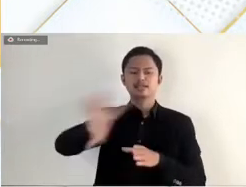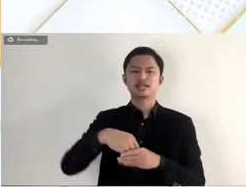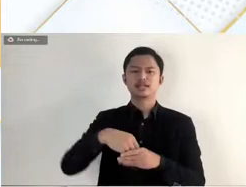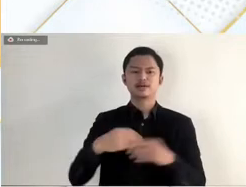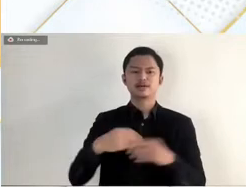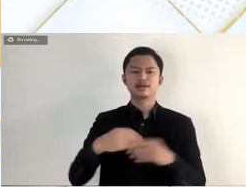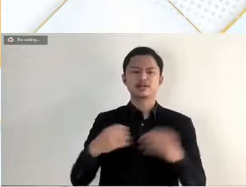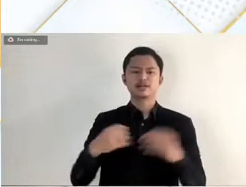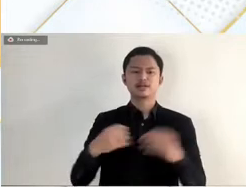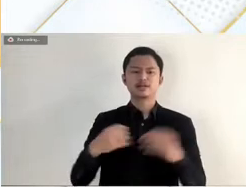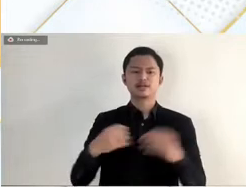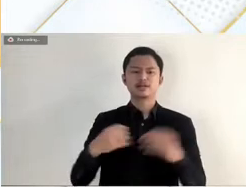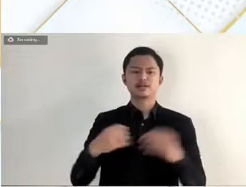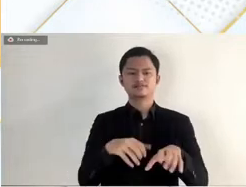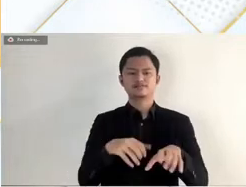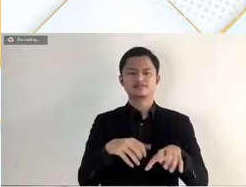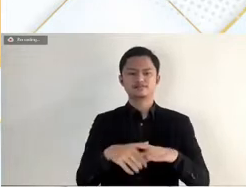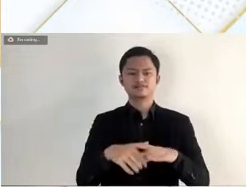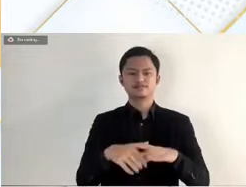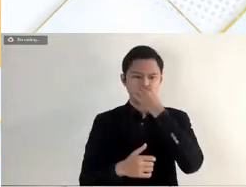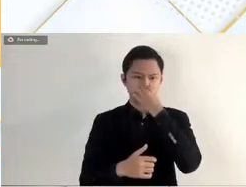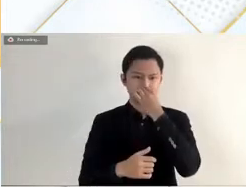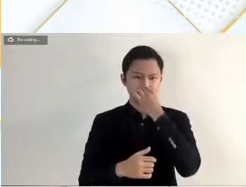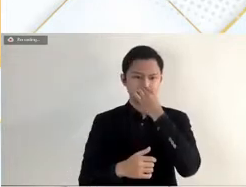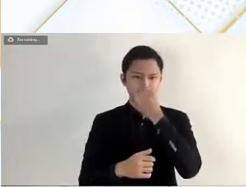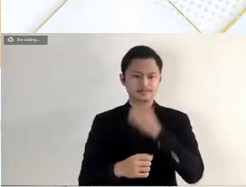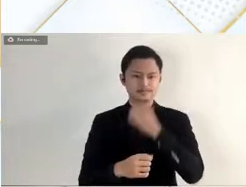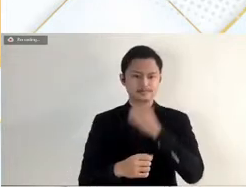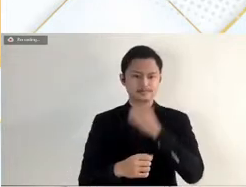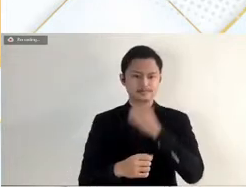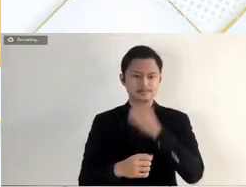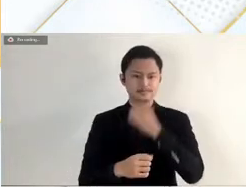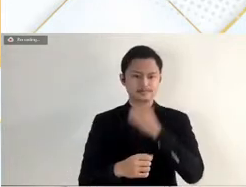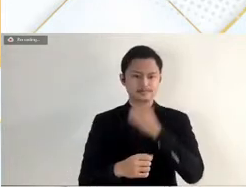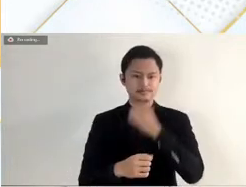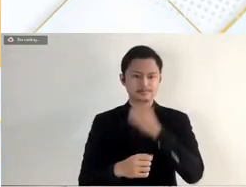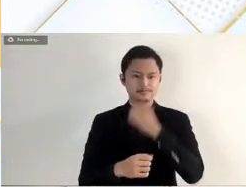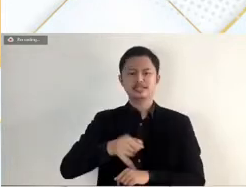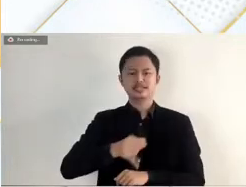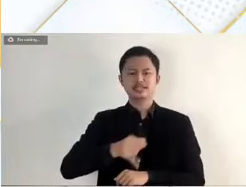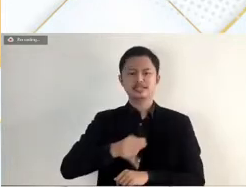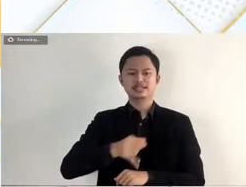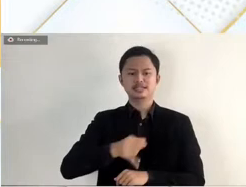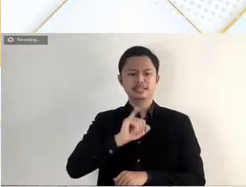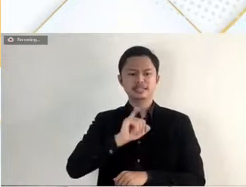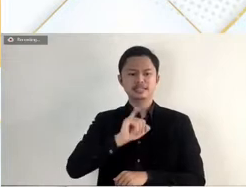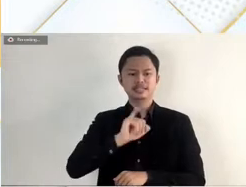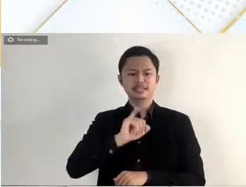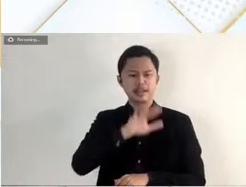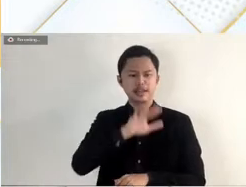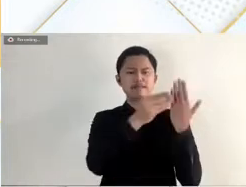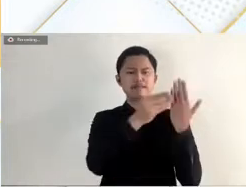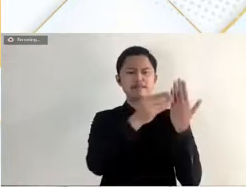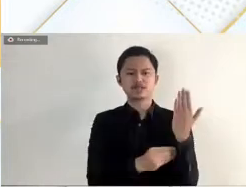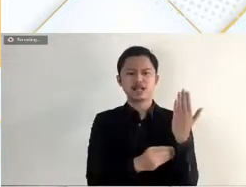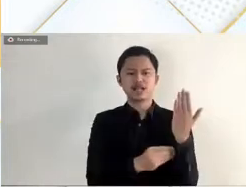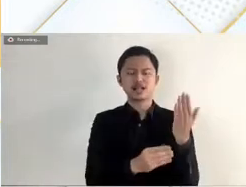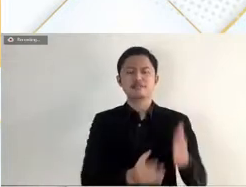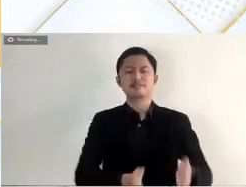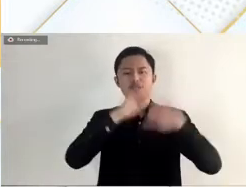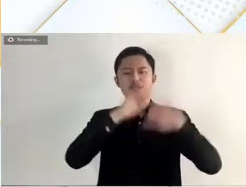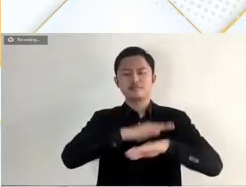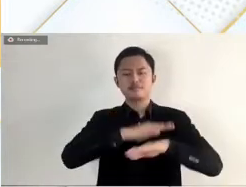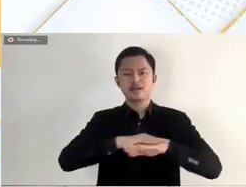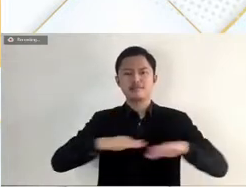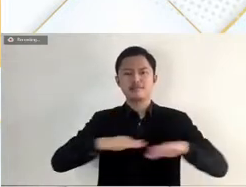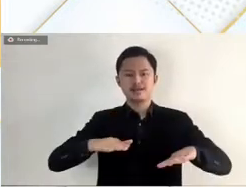arrangements, in 2005, Fiji acclaims the proposal for a peace-building commission. As some